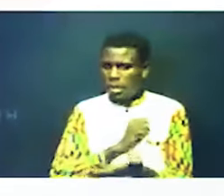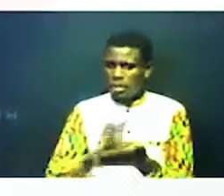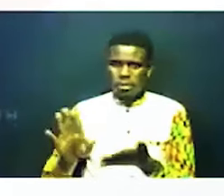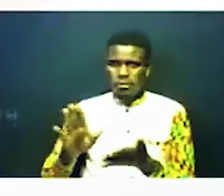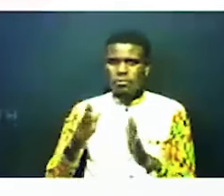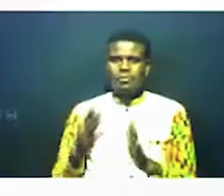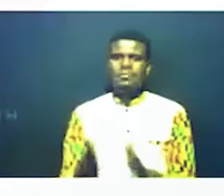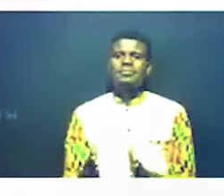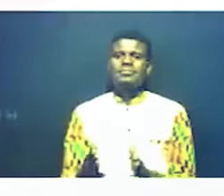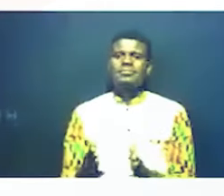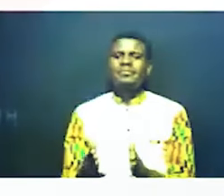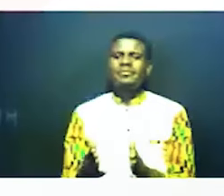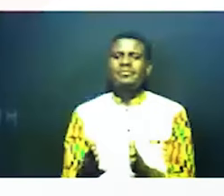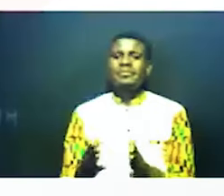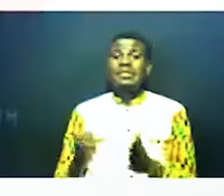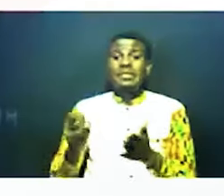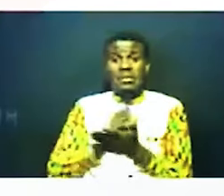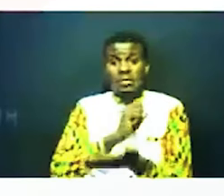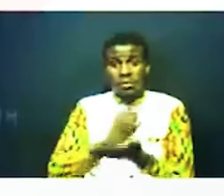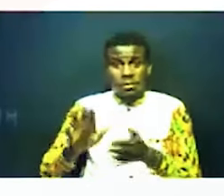destroyer. To the extent of destroying